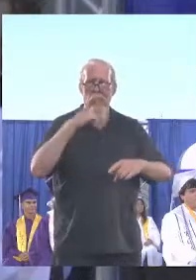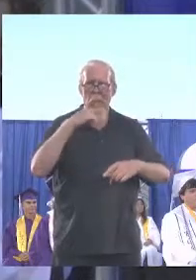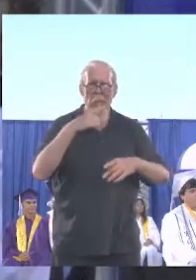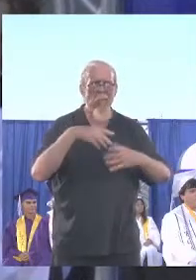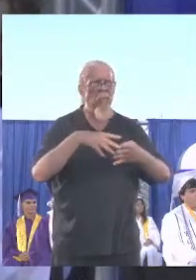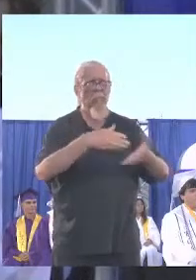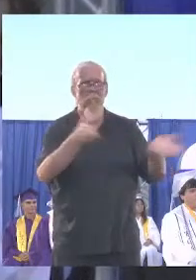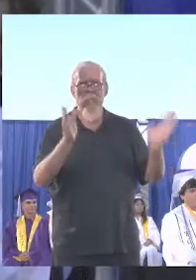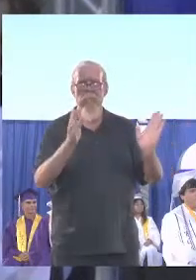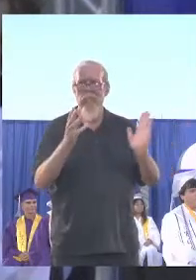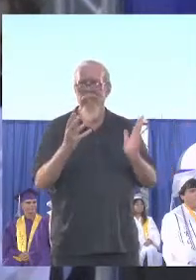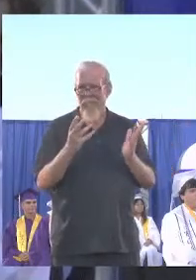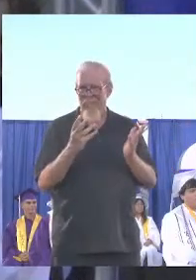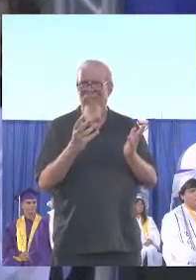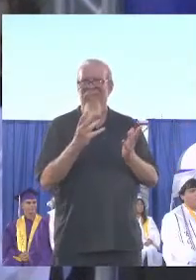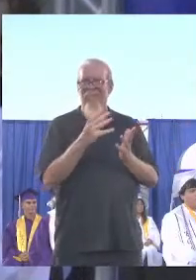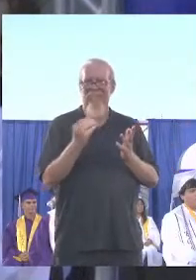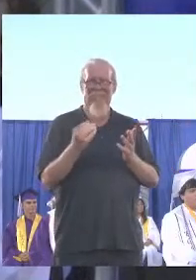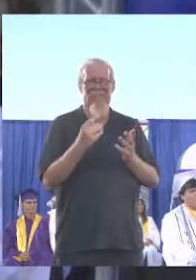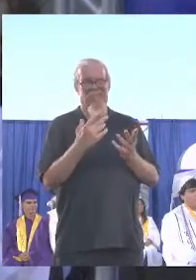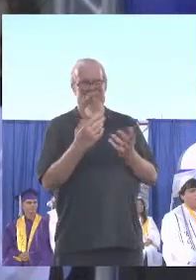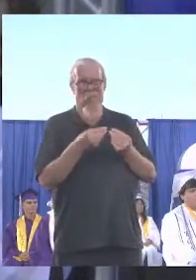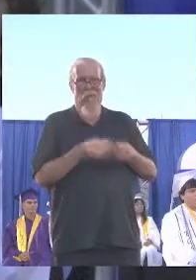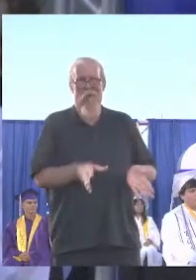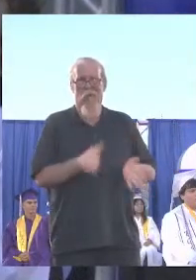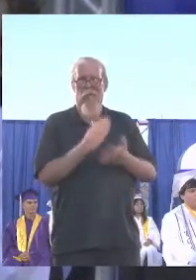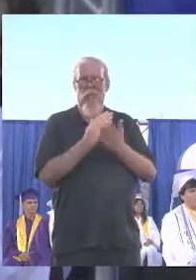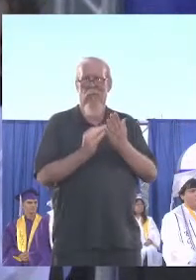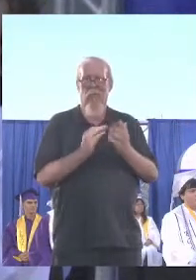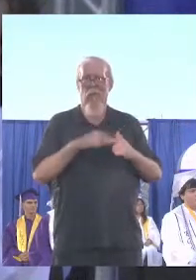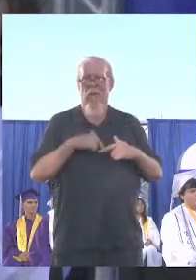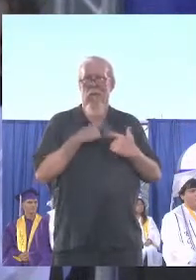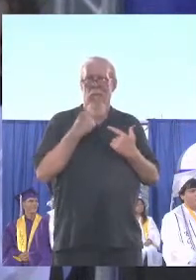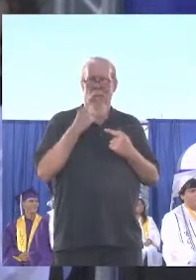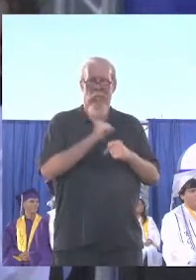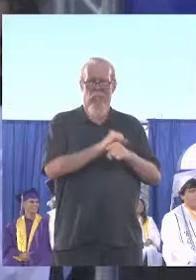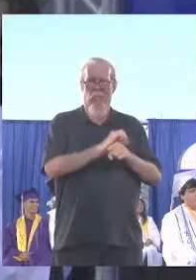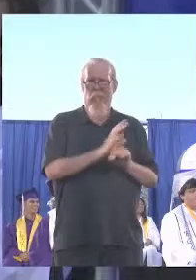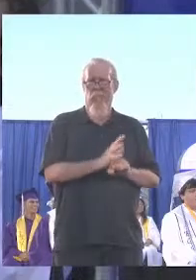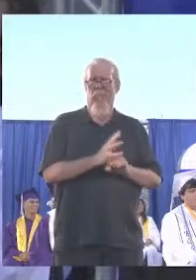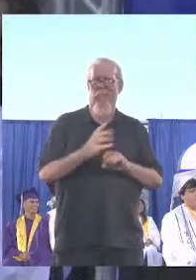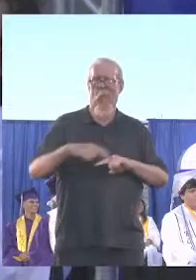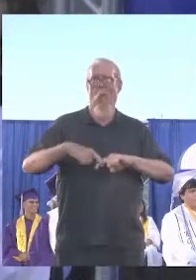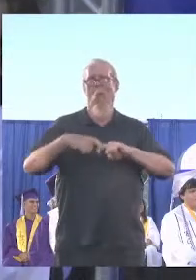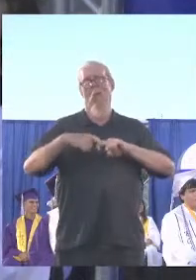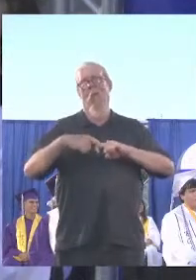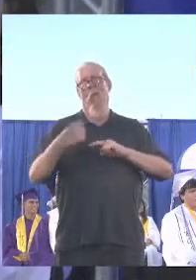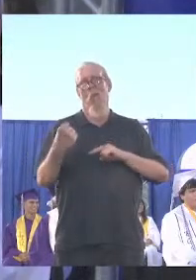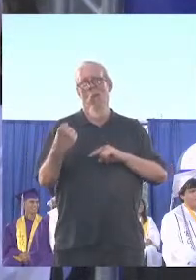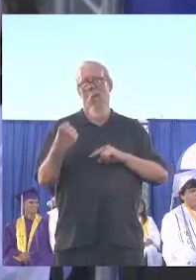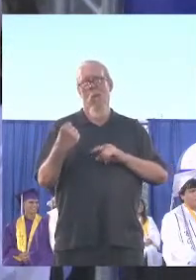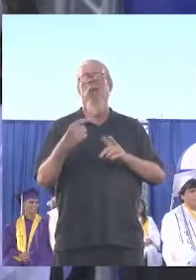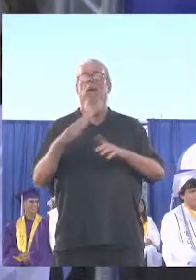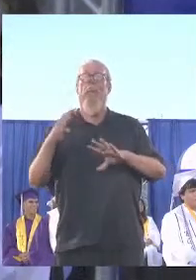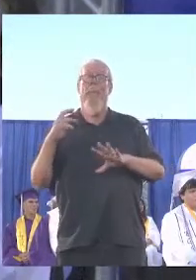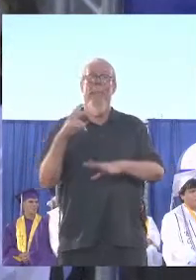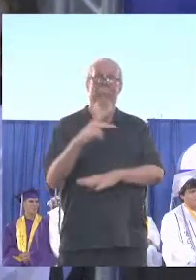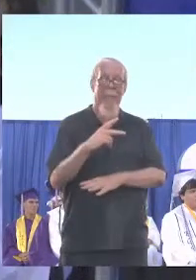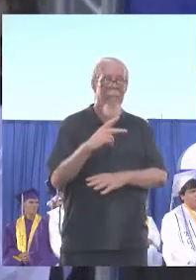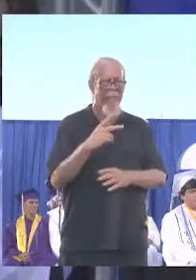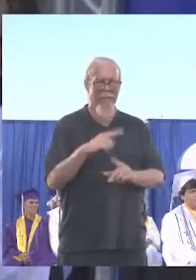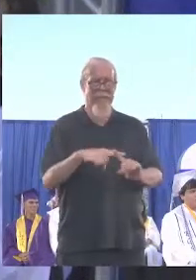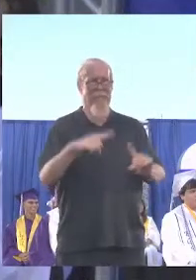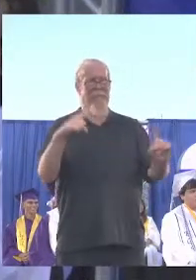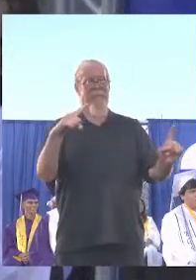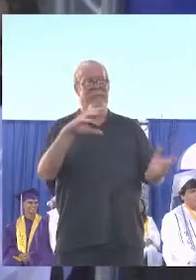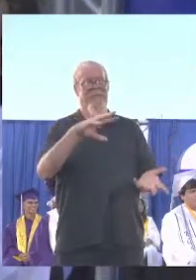over a year of our teen lives to a pandemic, but we persevered and we made it here today. When we came back, everything was different. We felt unprepared